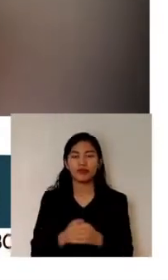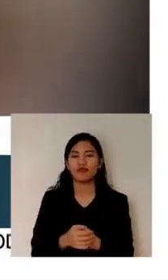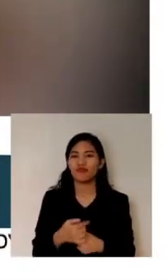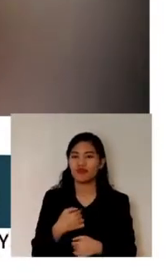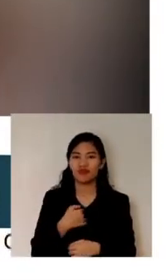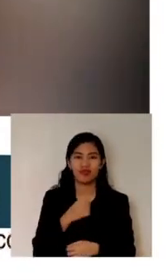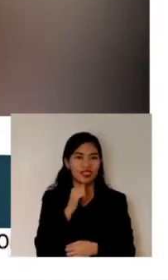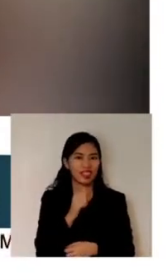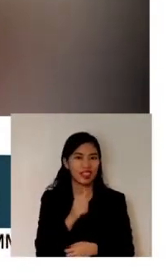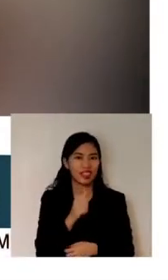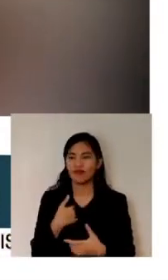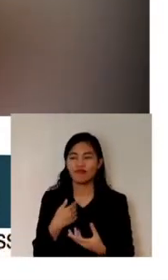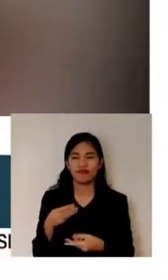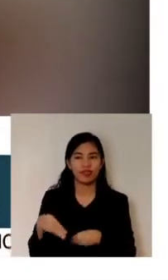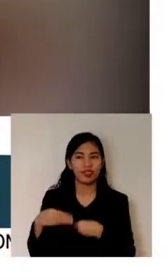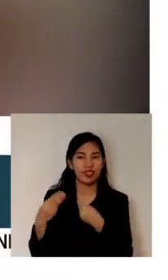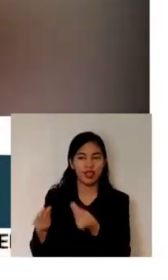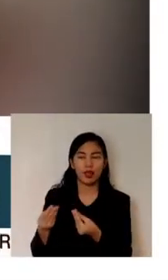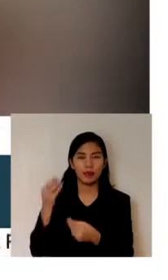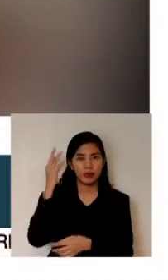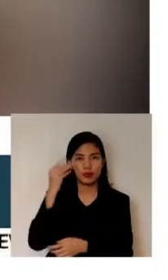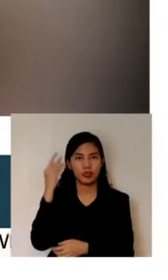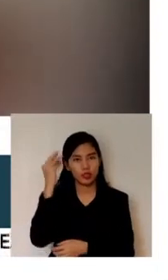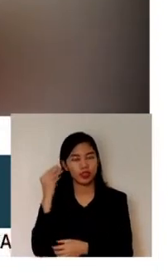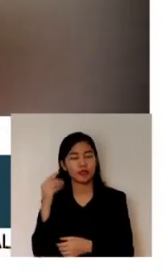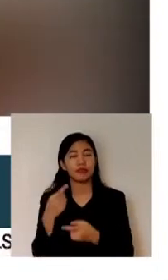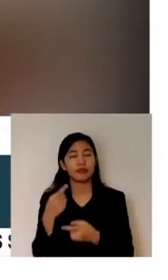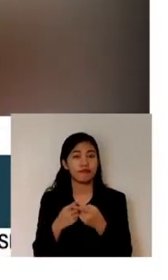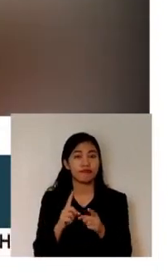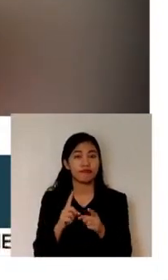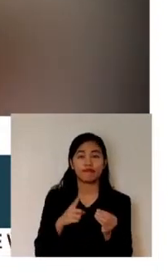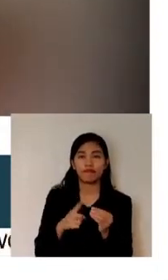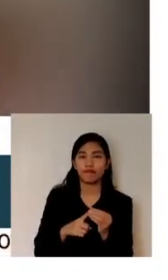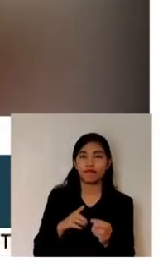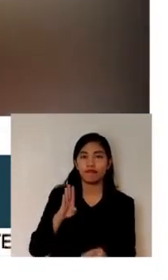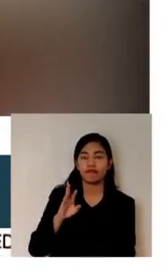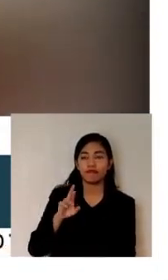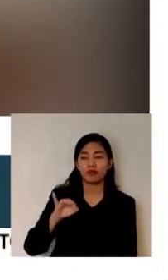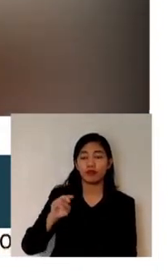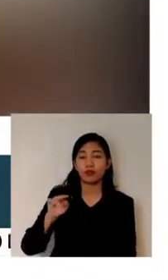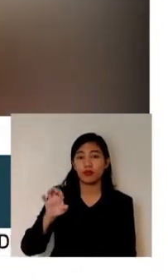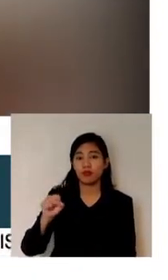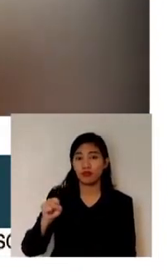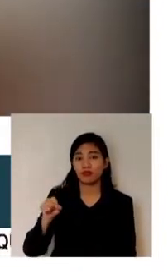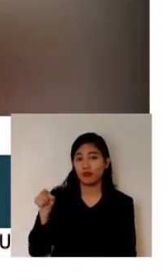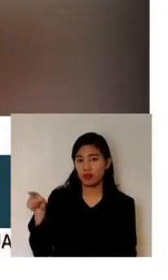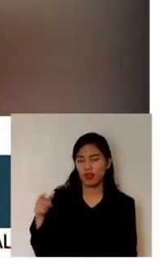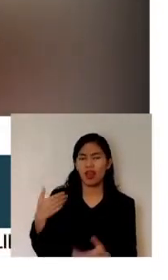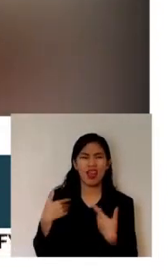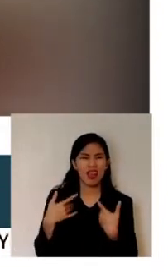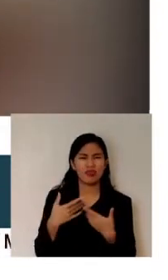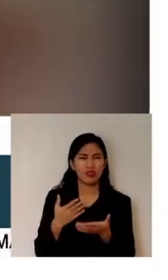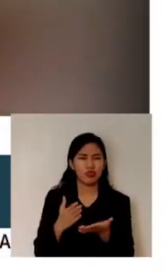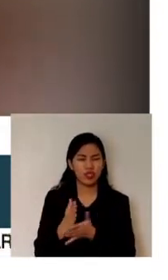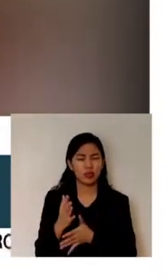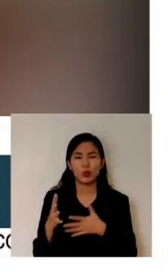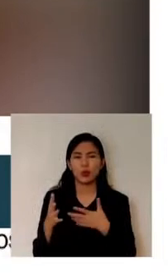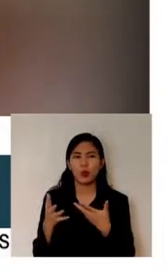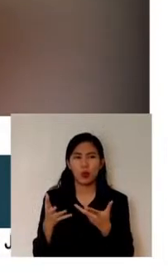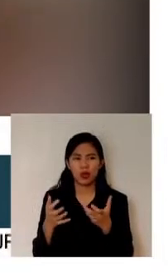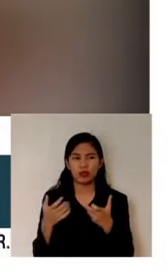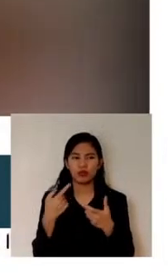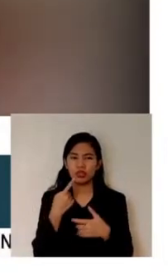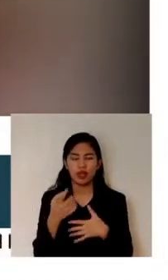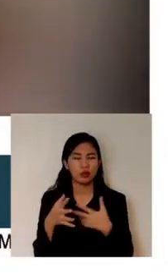say anything about it. Attorney George Briones has the right to say whatever he's saying now because he